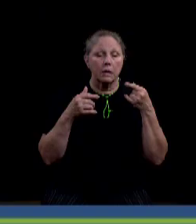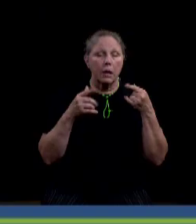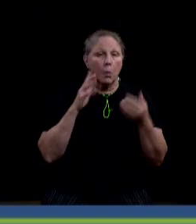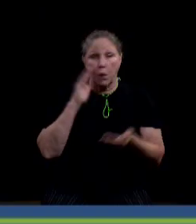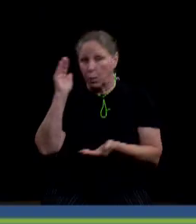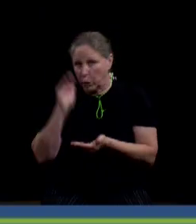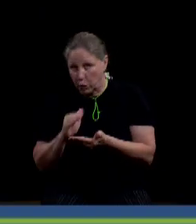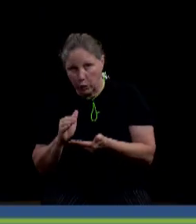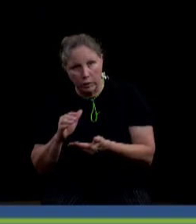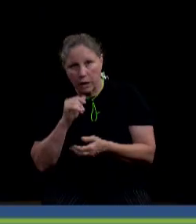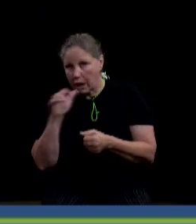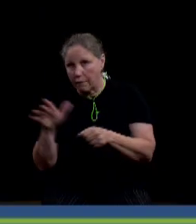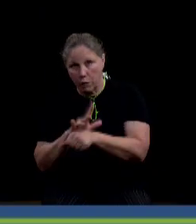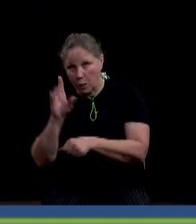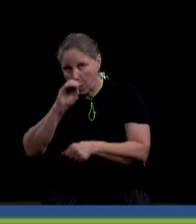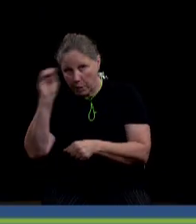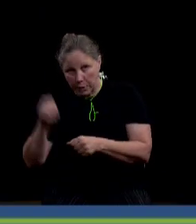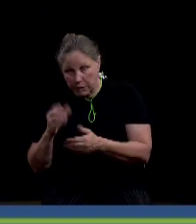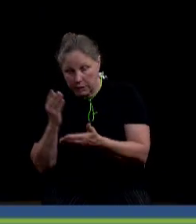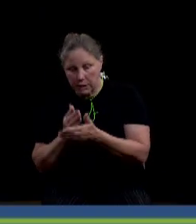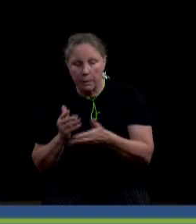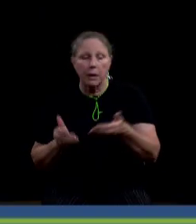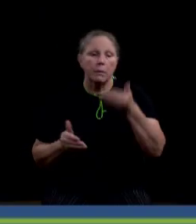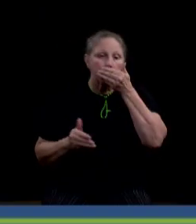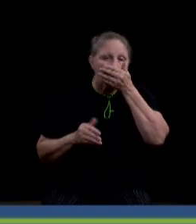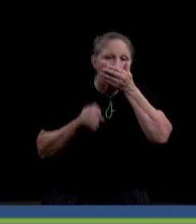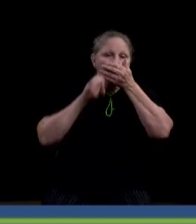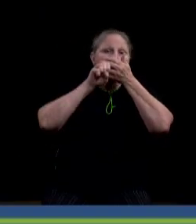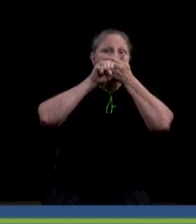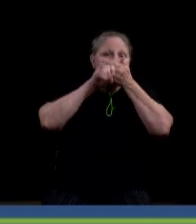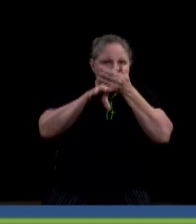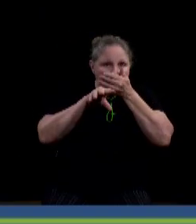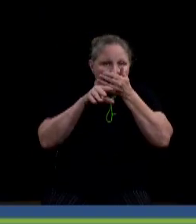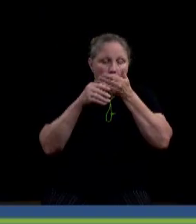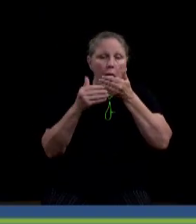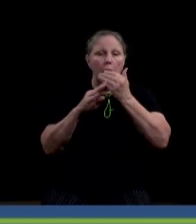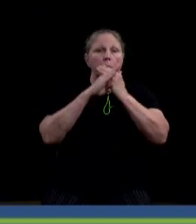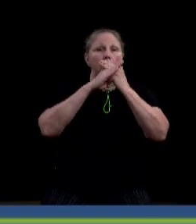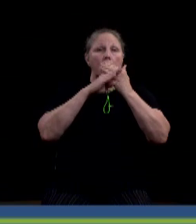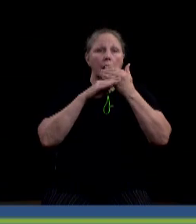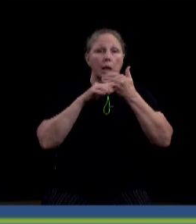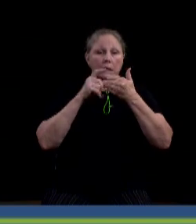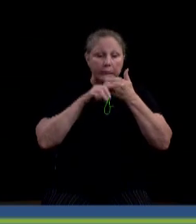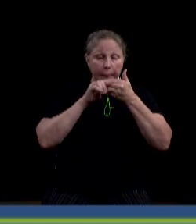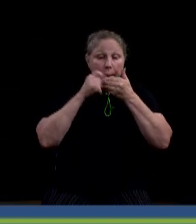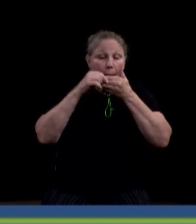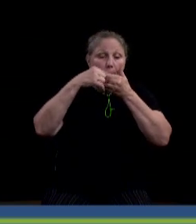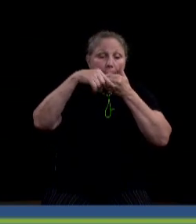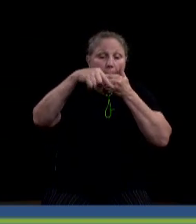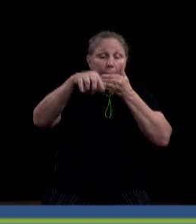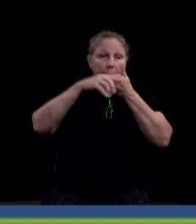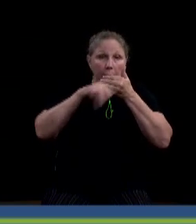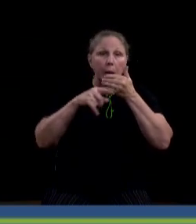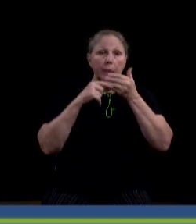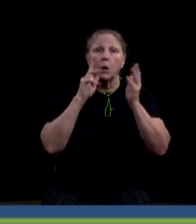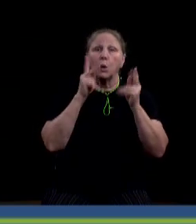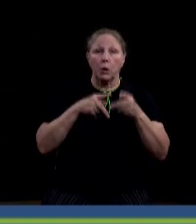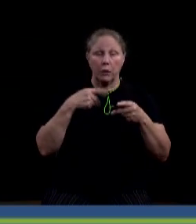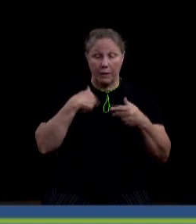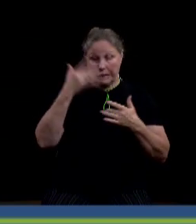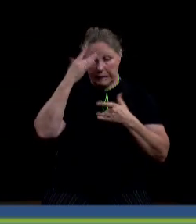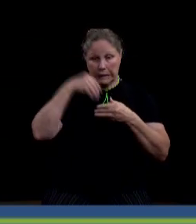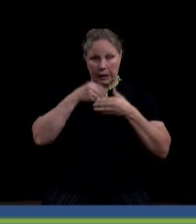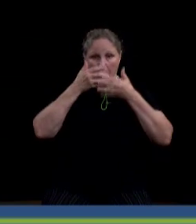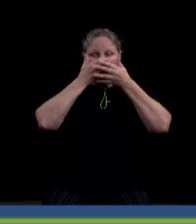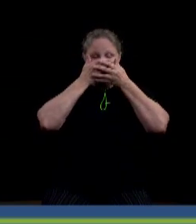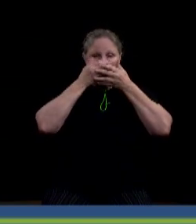and aerosols that are generated by the wearer of the mask. This is actually the major